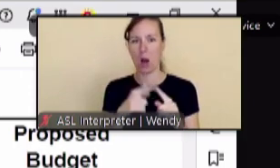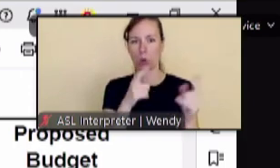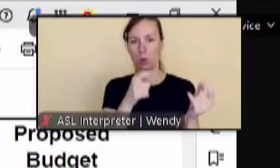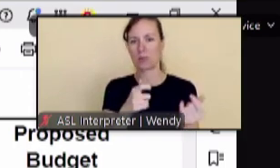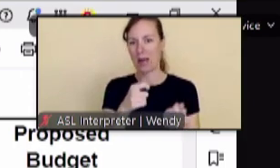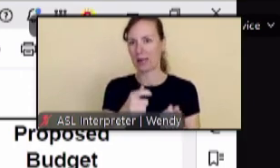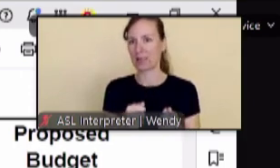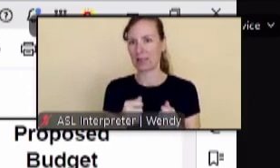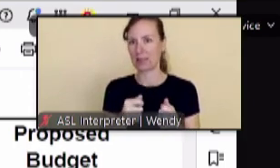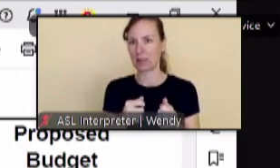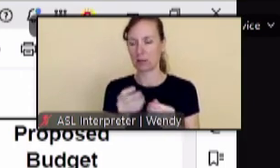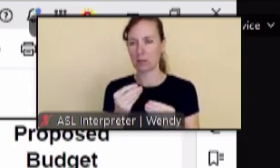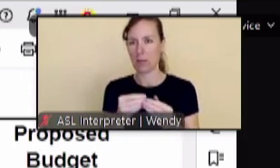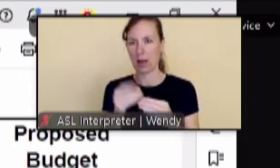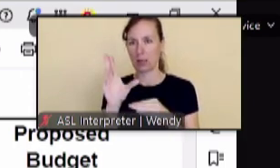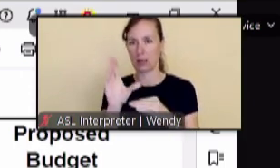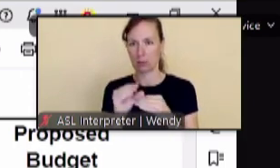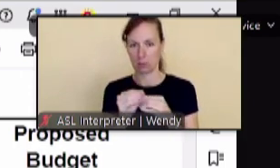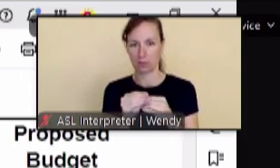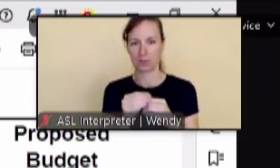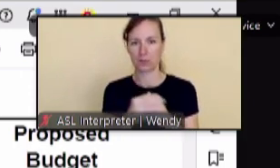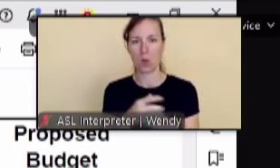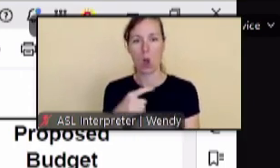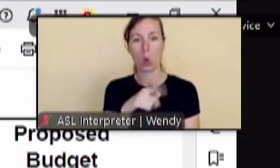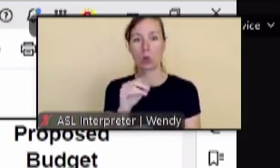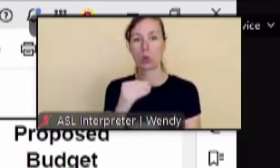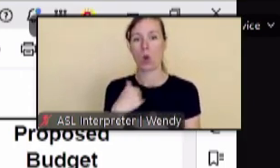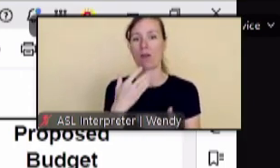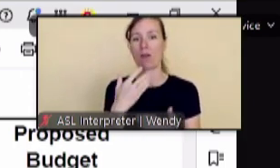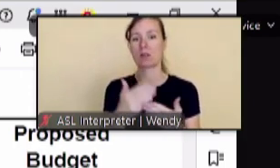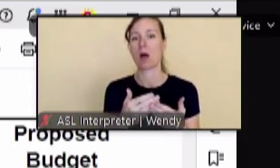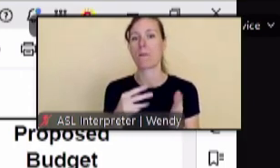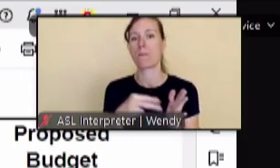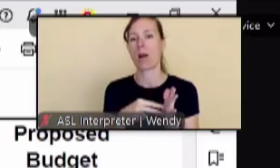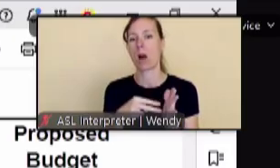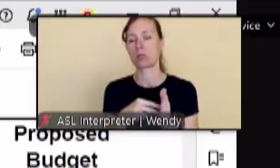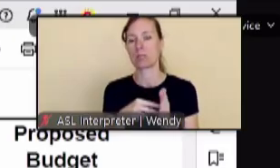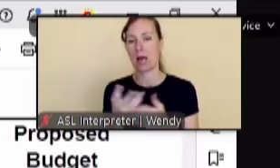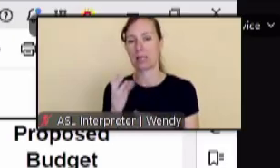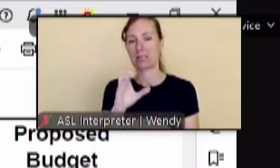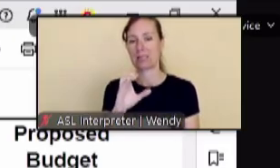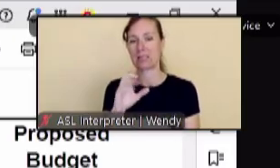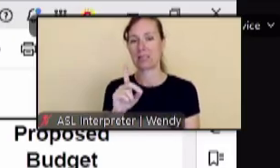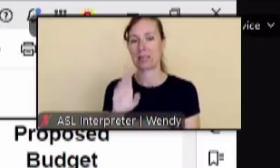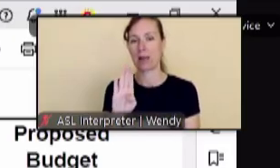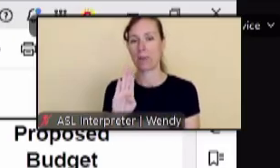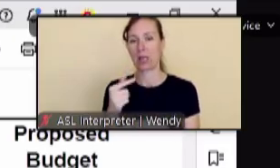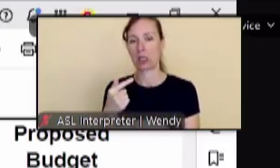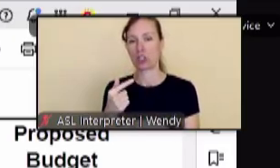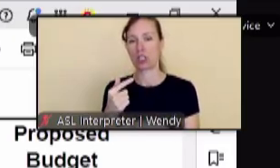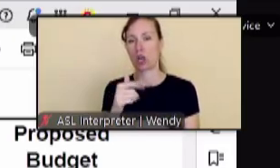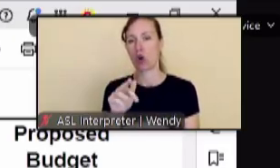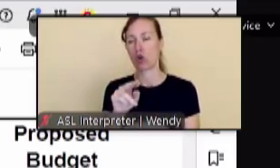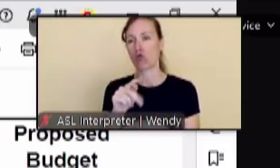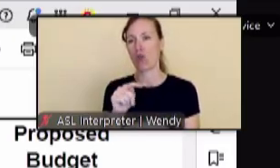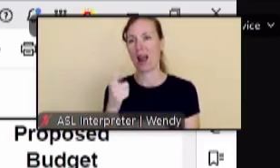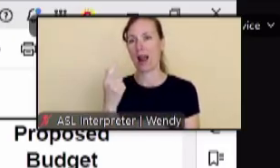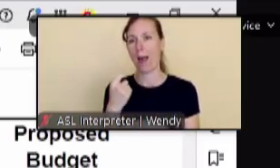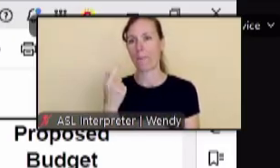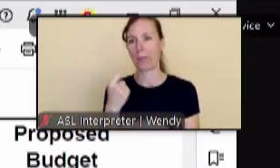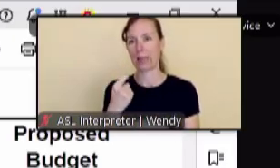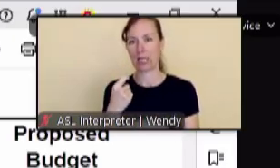outstanding CDBG grant applications. As of this point, I've not heard of any